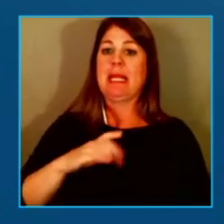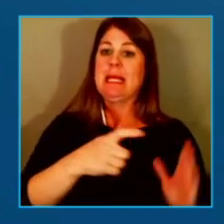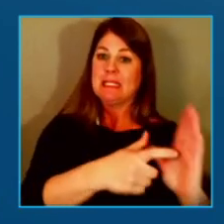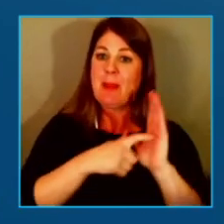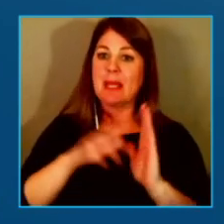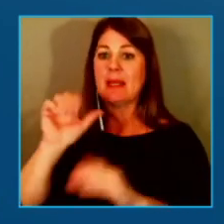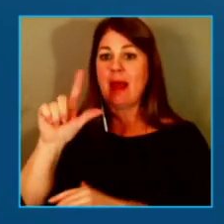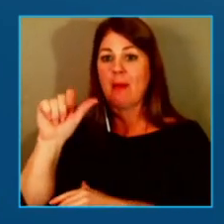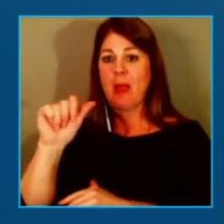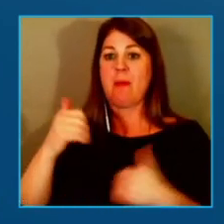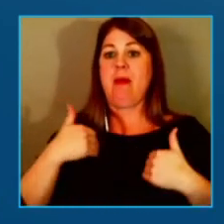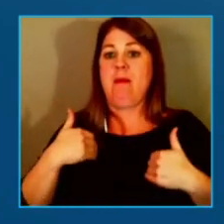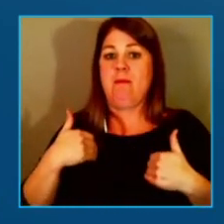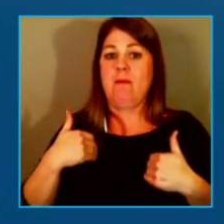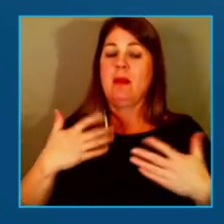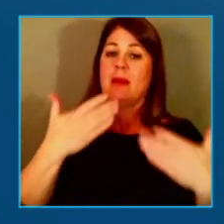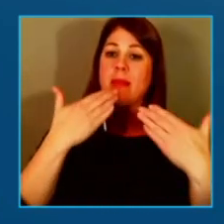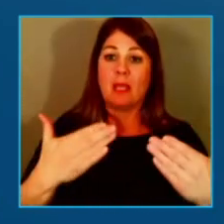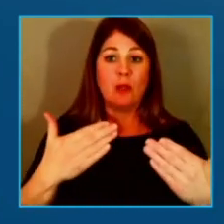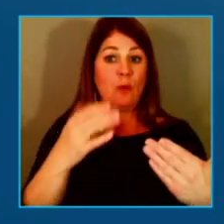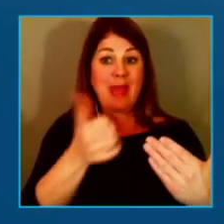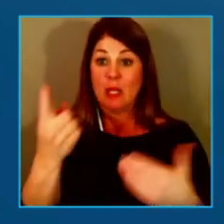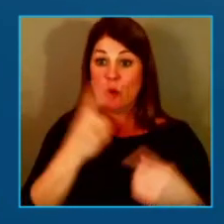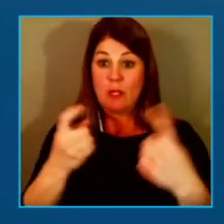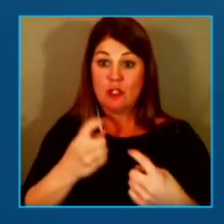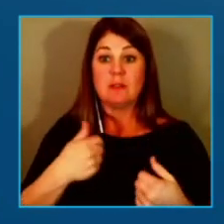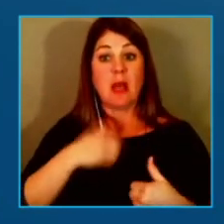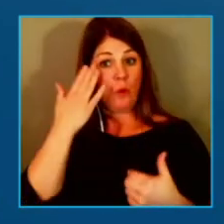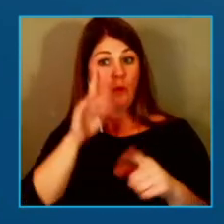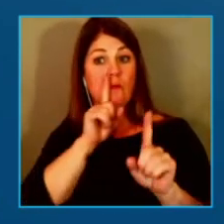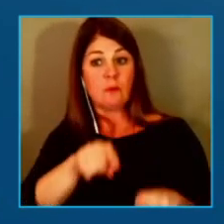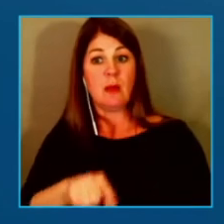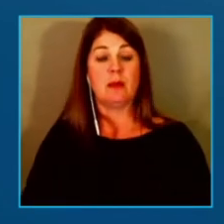you. I'm glad to take any questions that you may have.